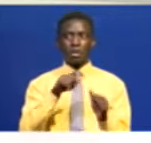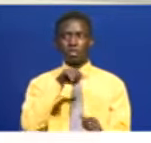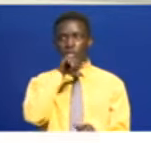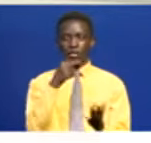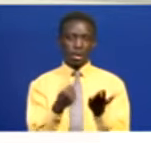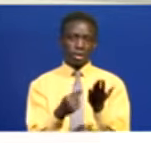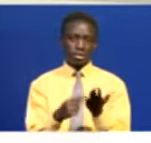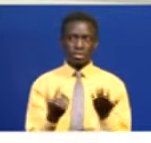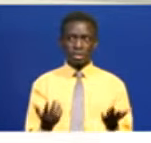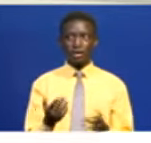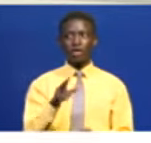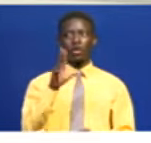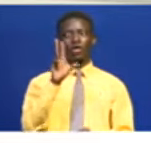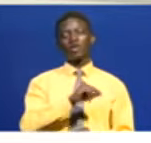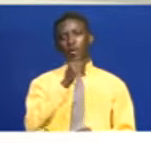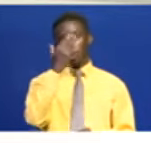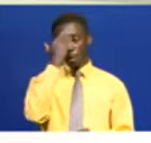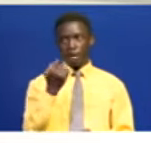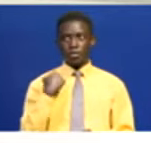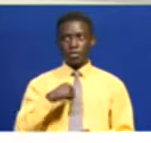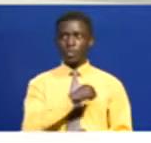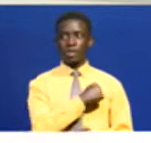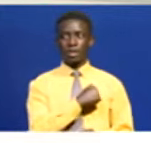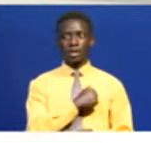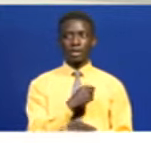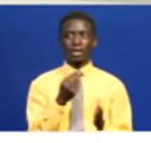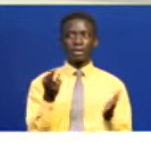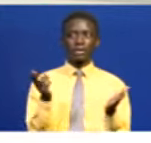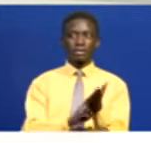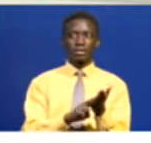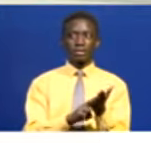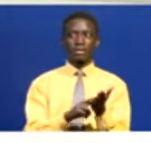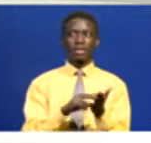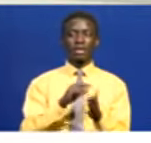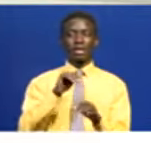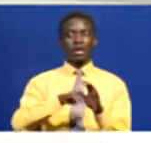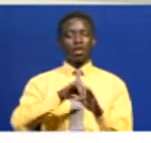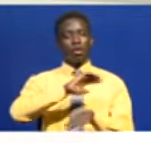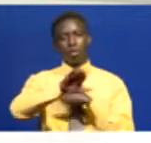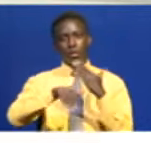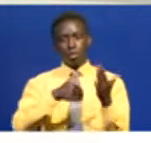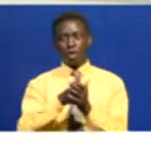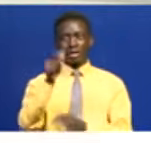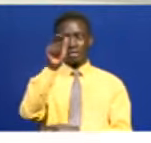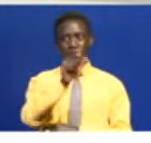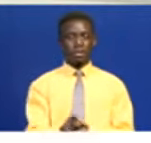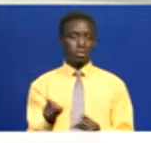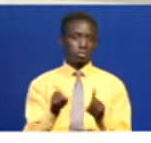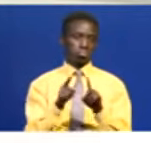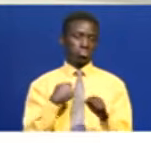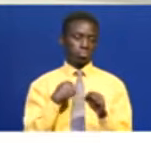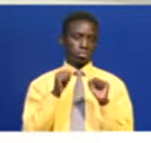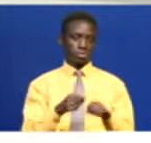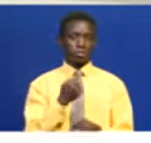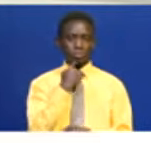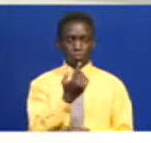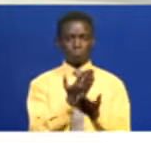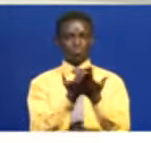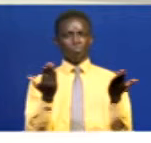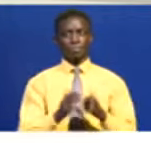No, because actually we are registering delegates in the whole region. Yes. And I would tell you, of course,